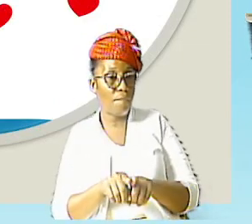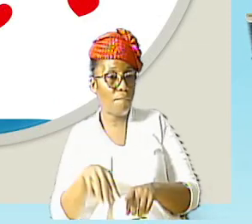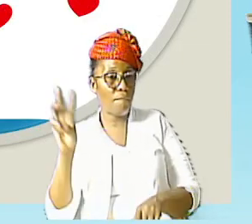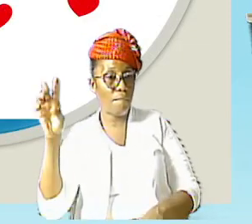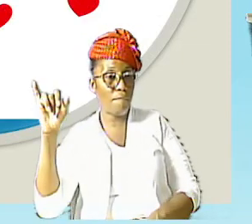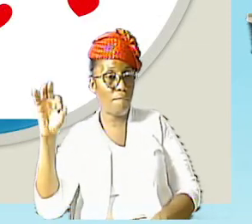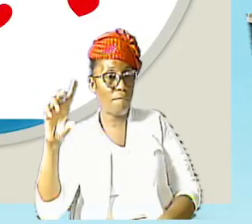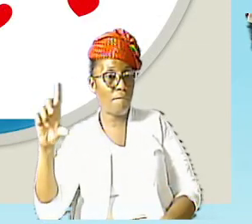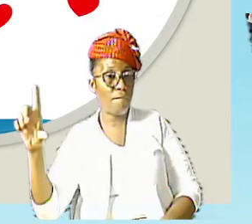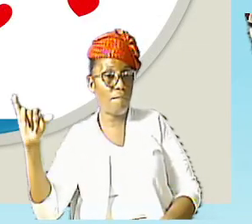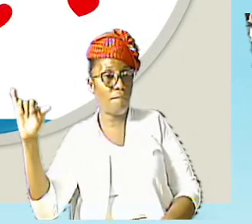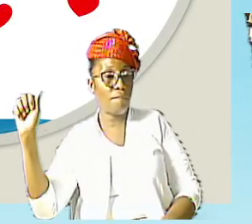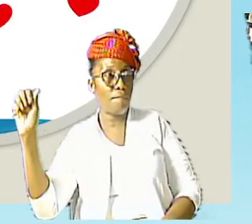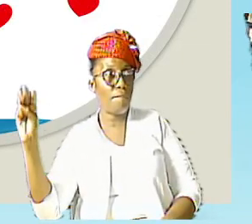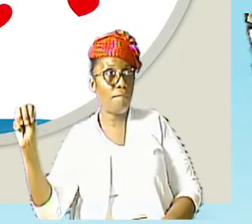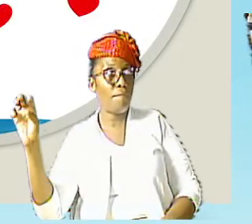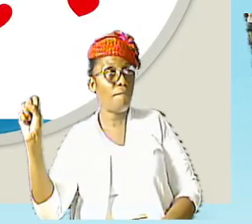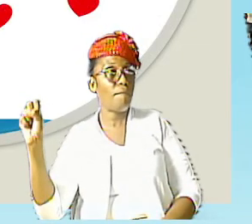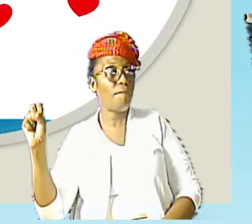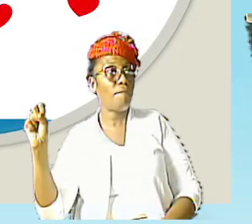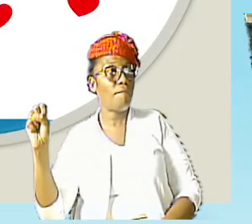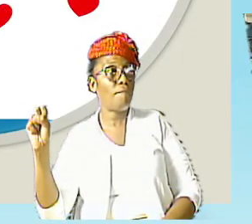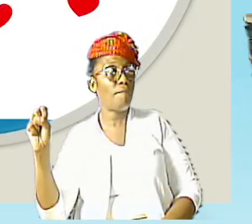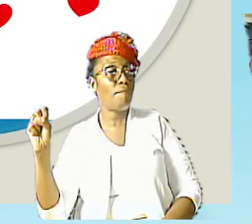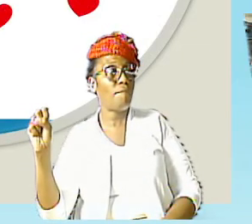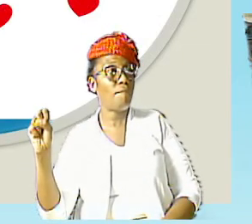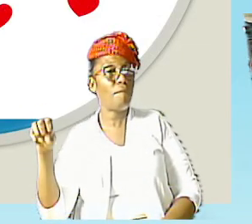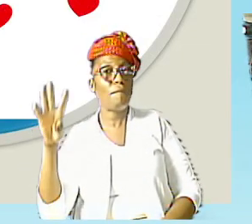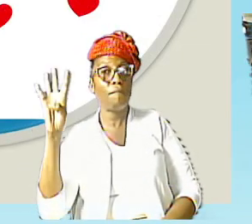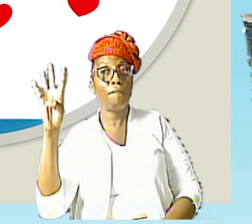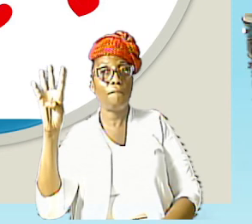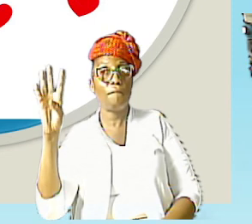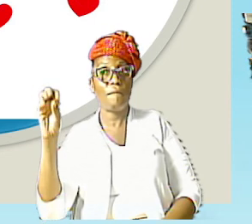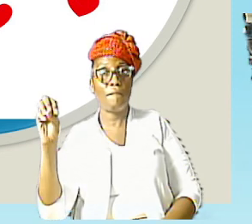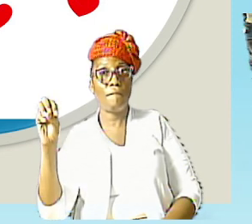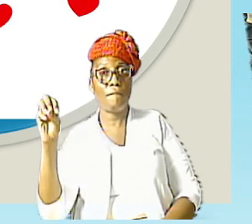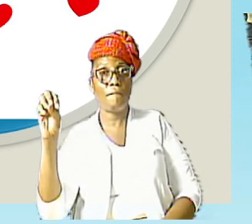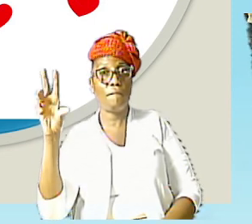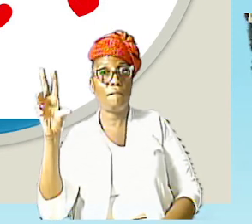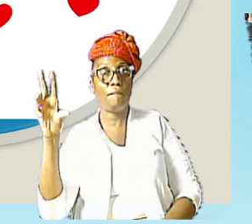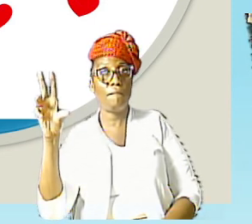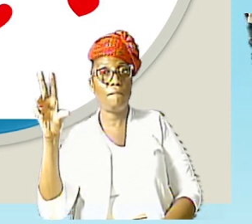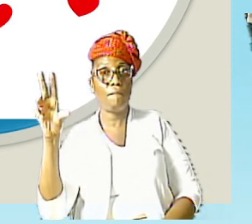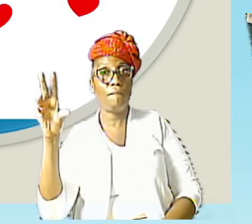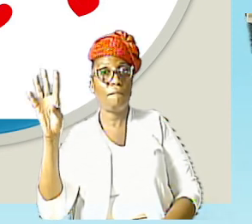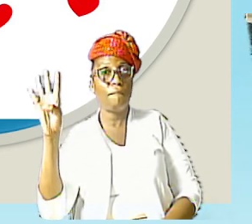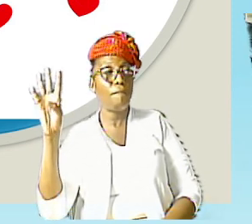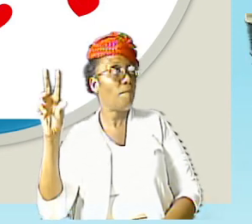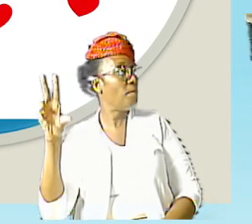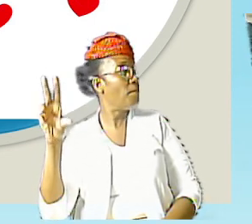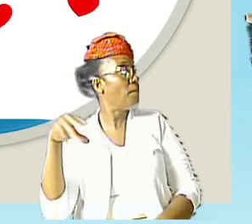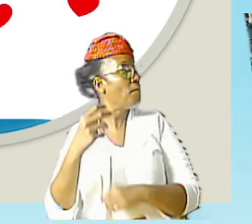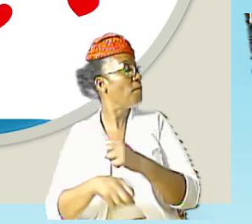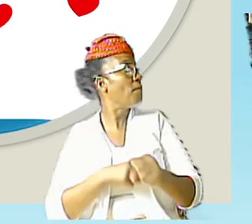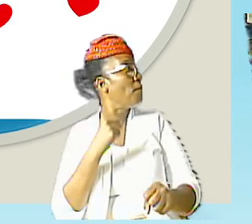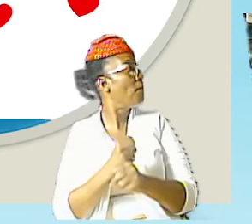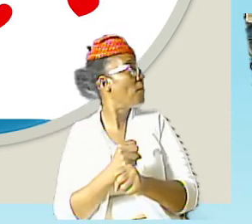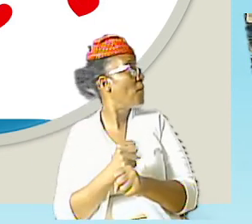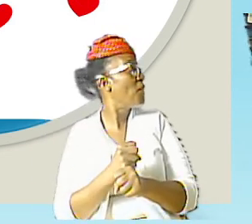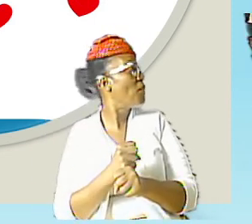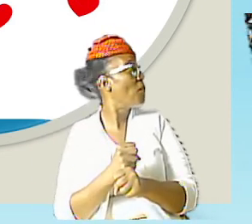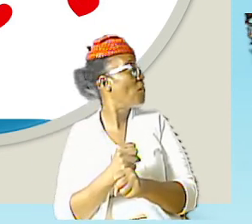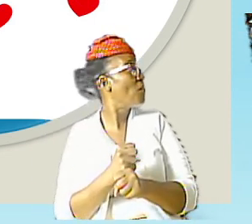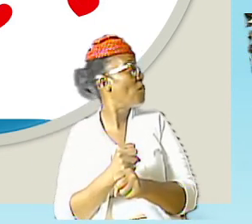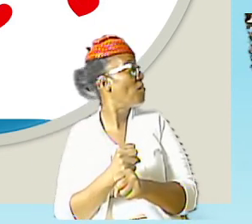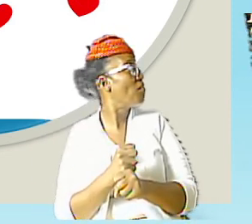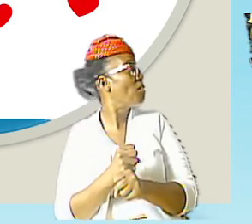March 21, 1980, 43 years. Hallelujah. God is good. God is good. God